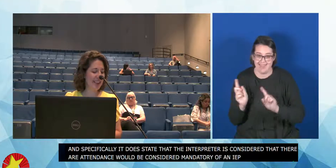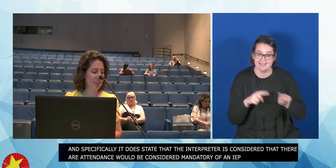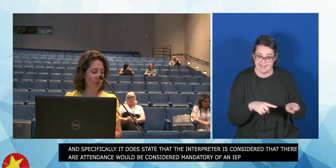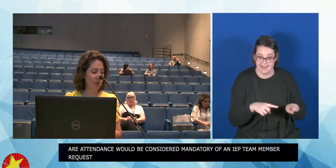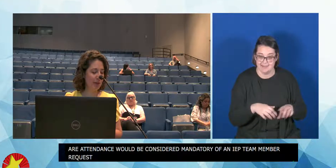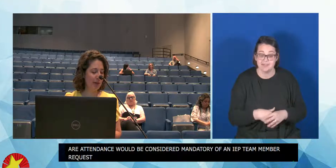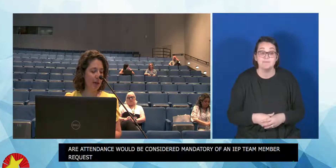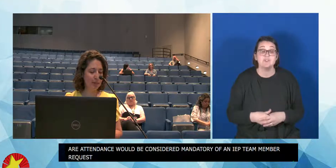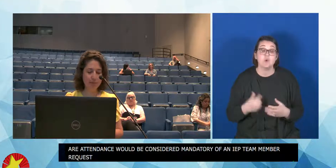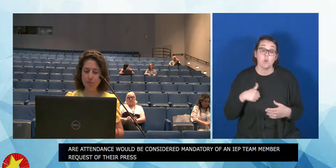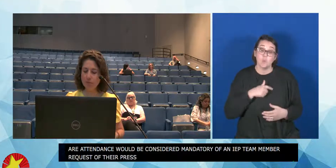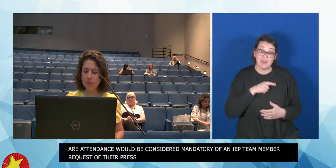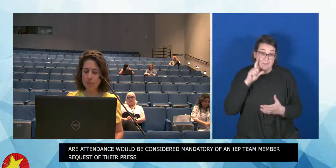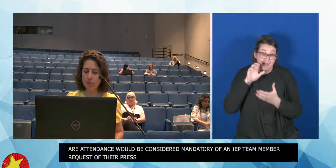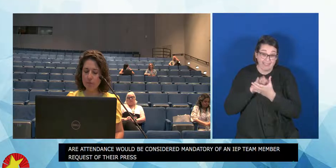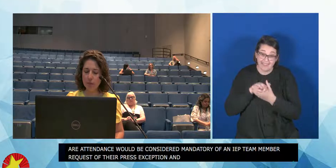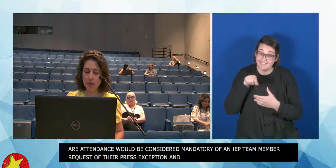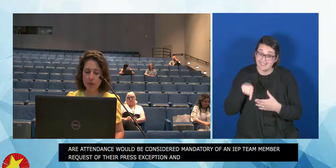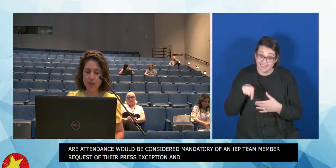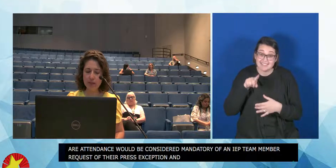this actually,